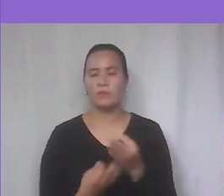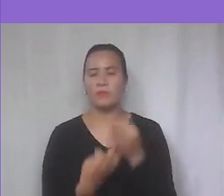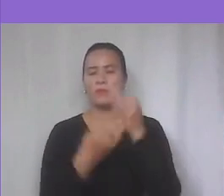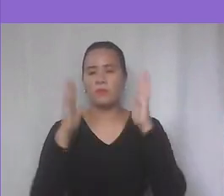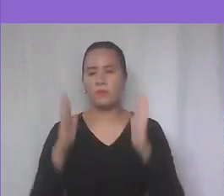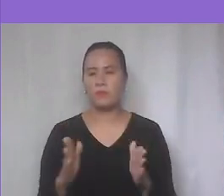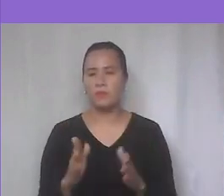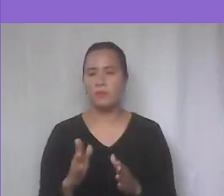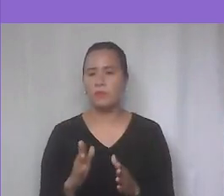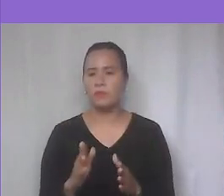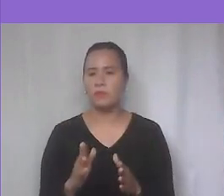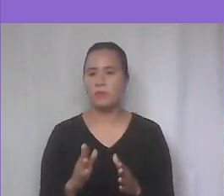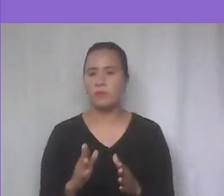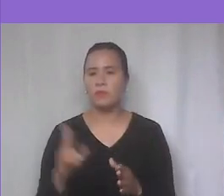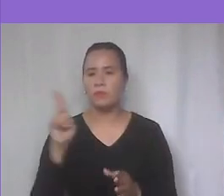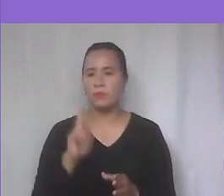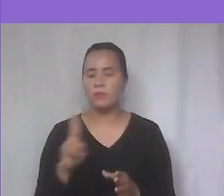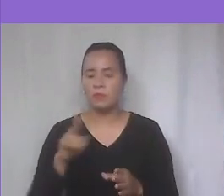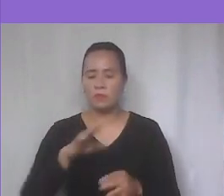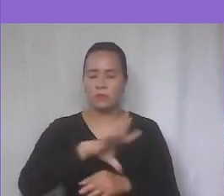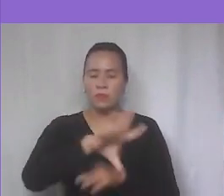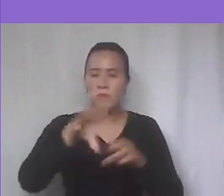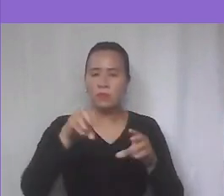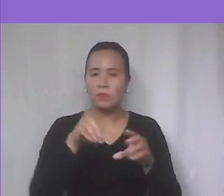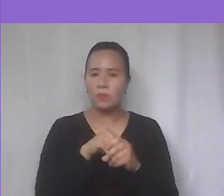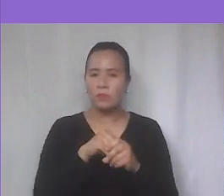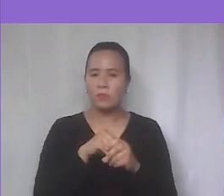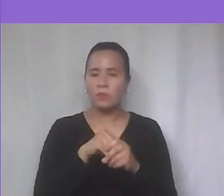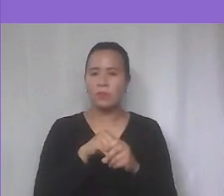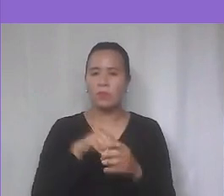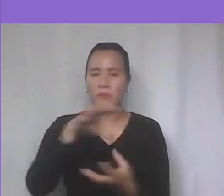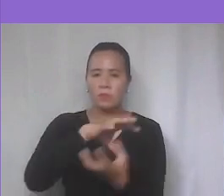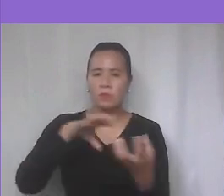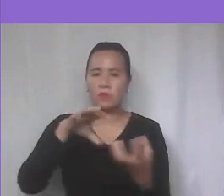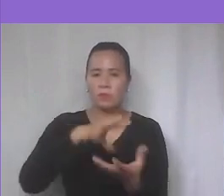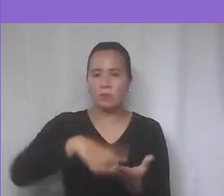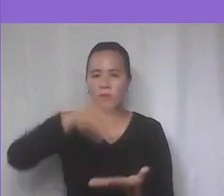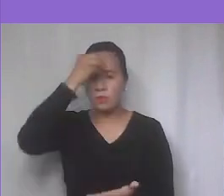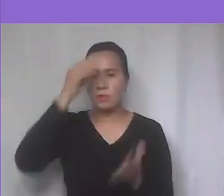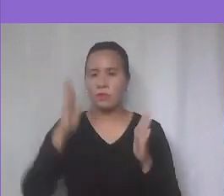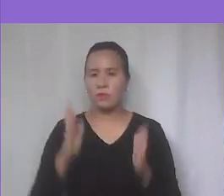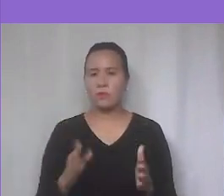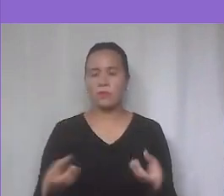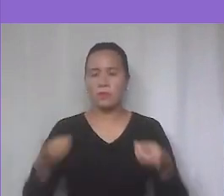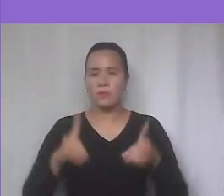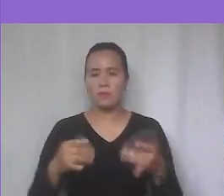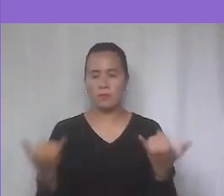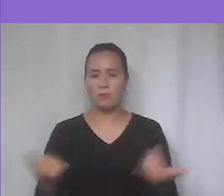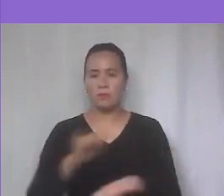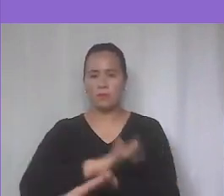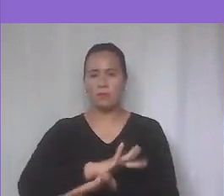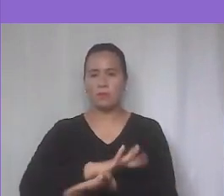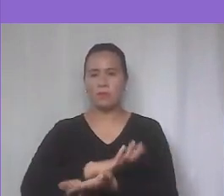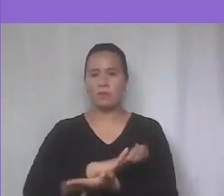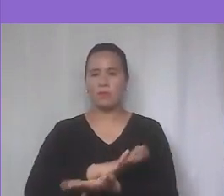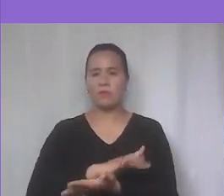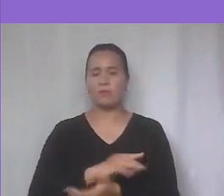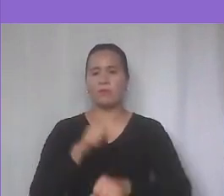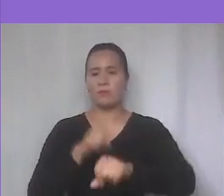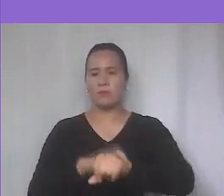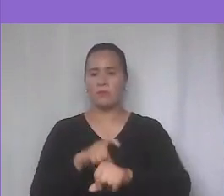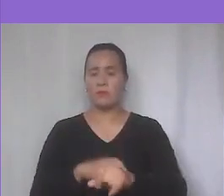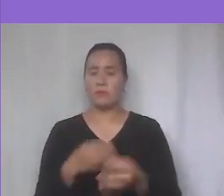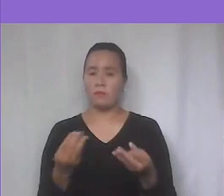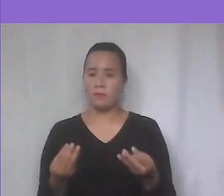or blended learning during this pandemic period. Hence, let's take this opportunity